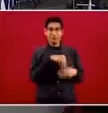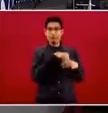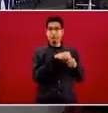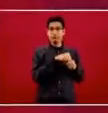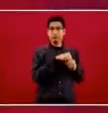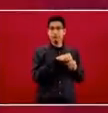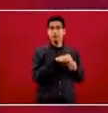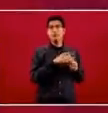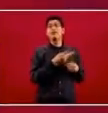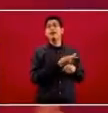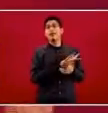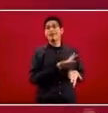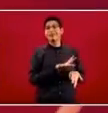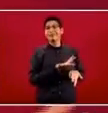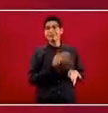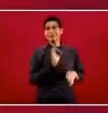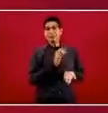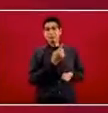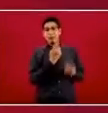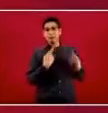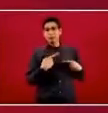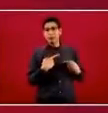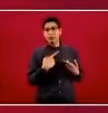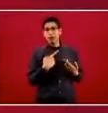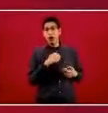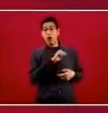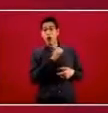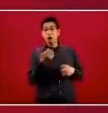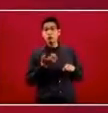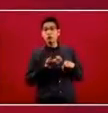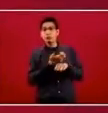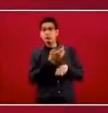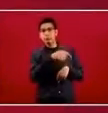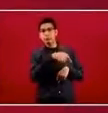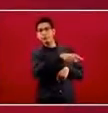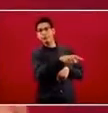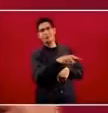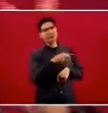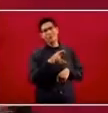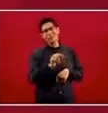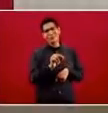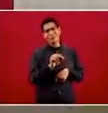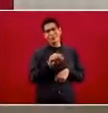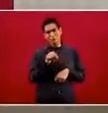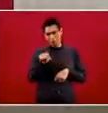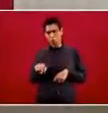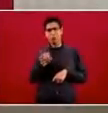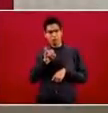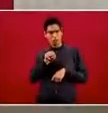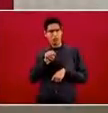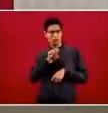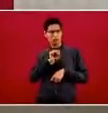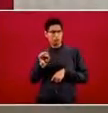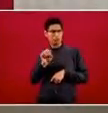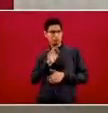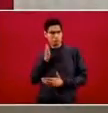Well, one of them maybe has more patients and the other one has less patients. So it makes no sense